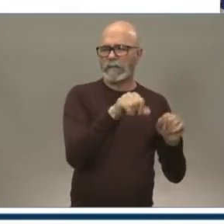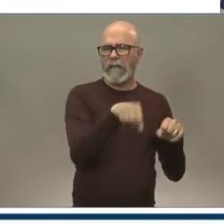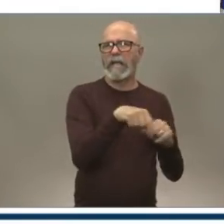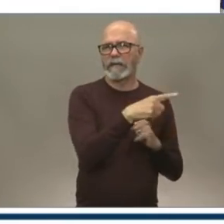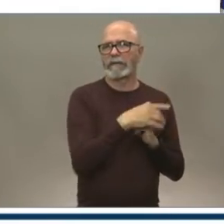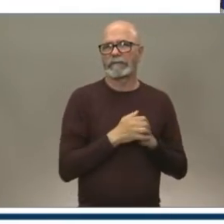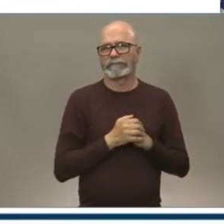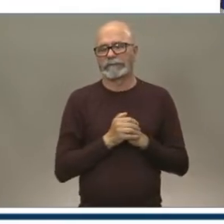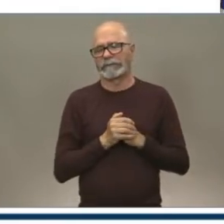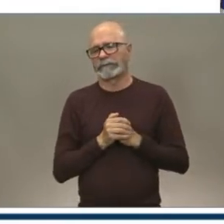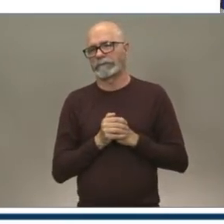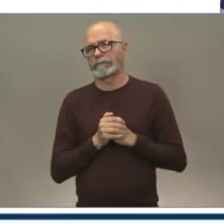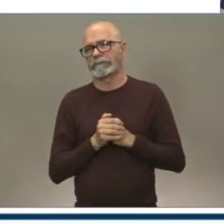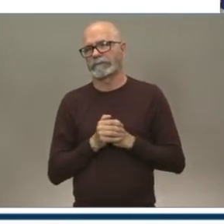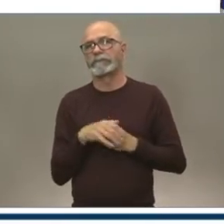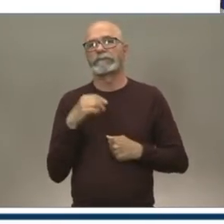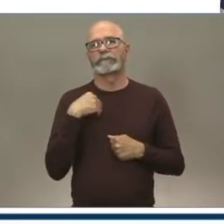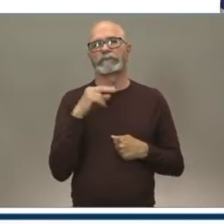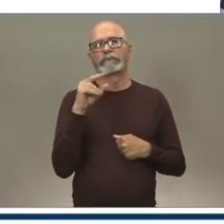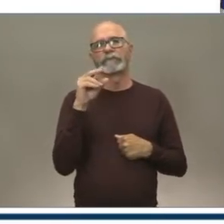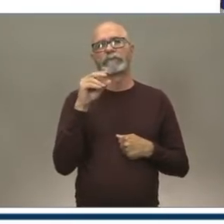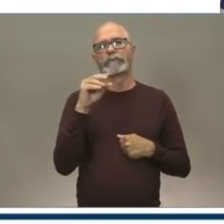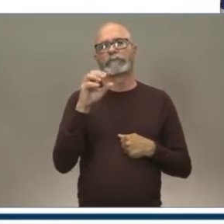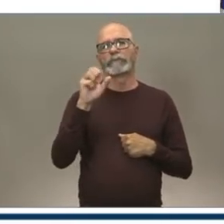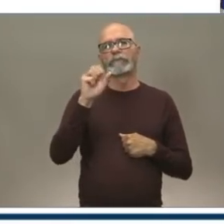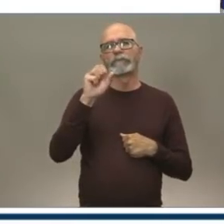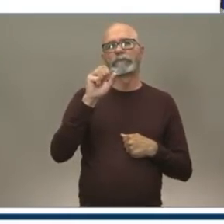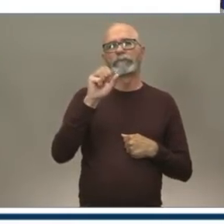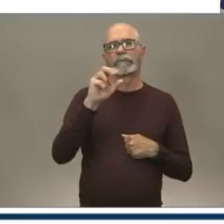there? I'm here. Go ahead.